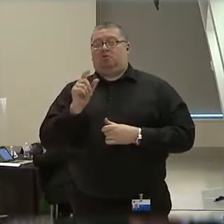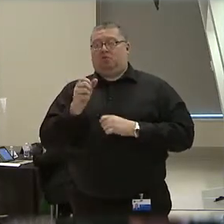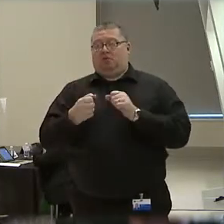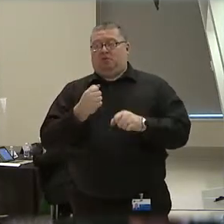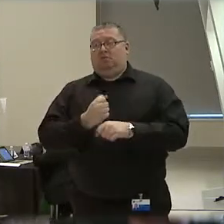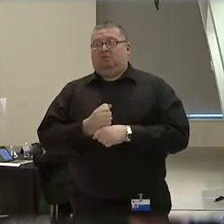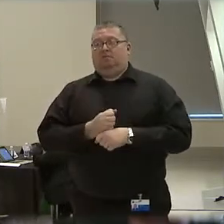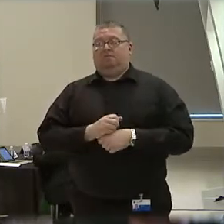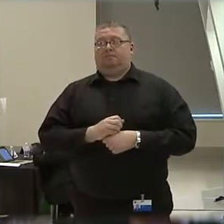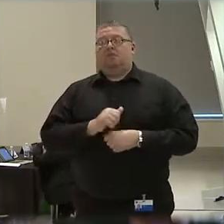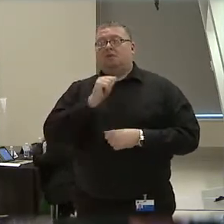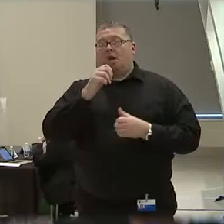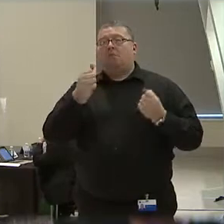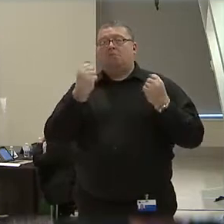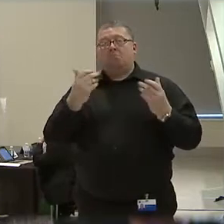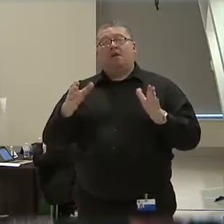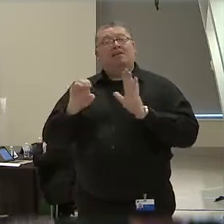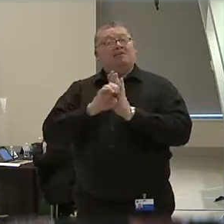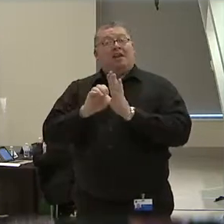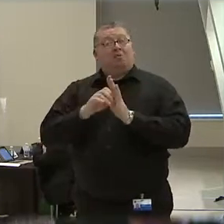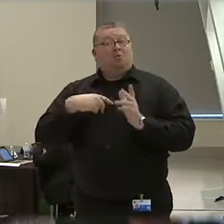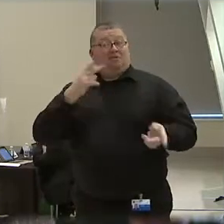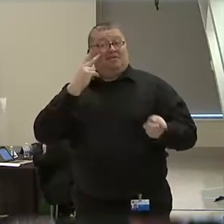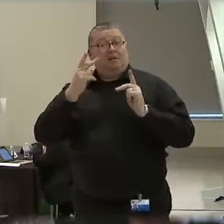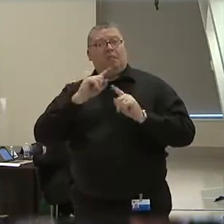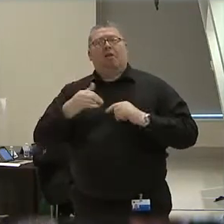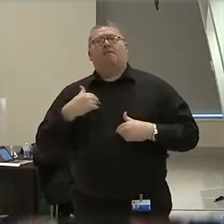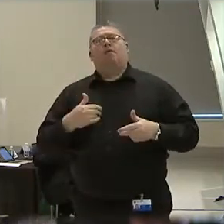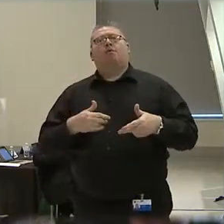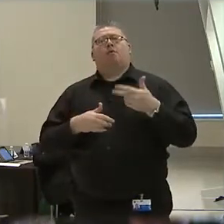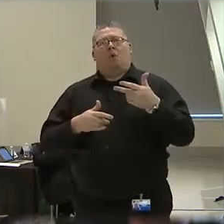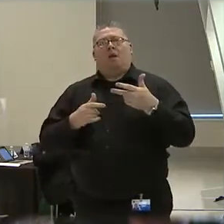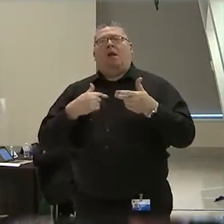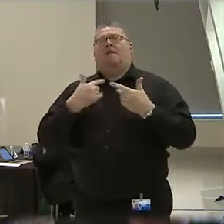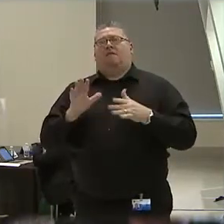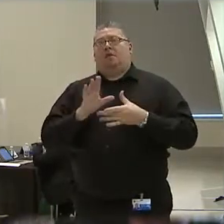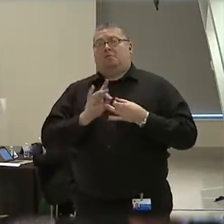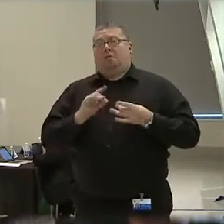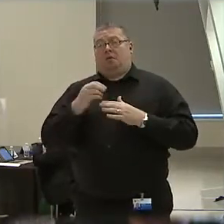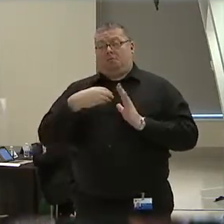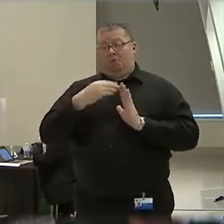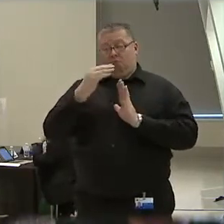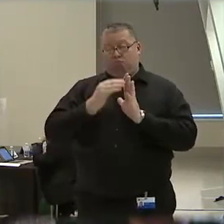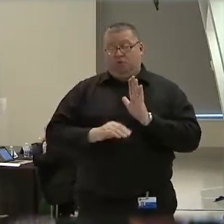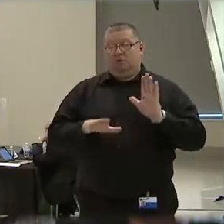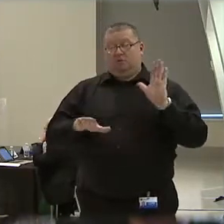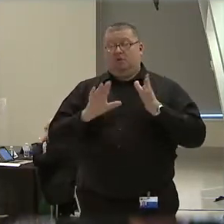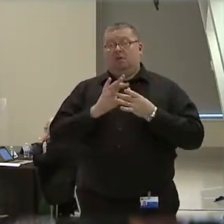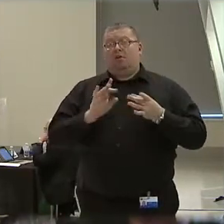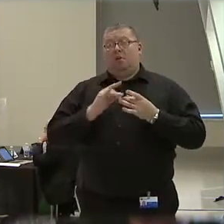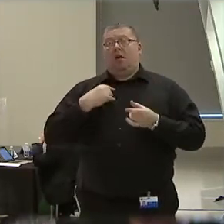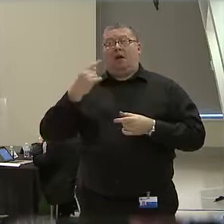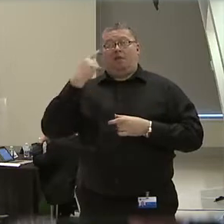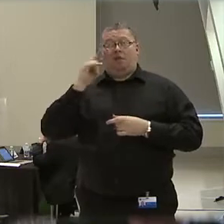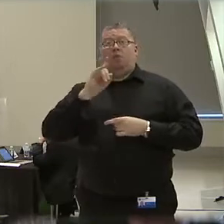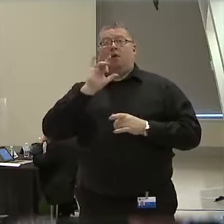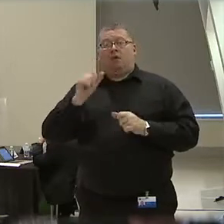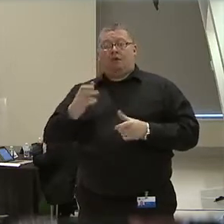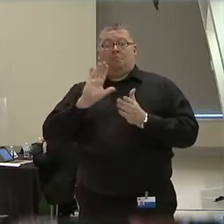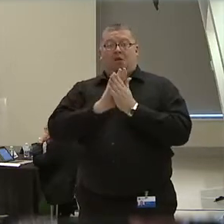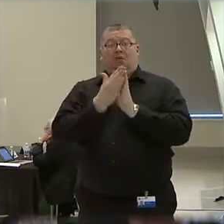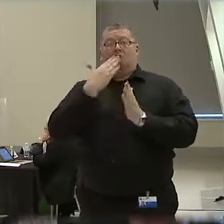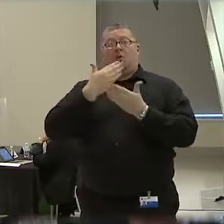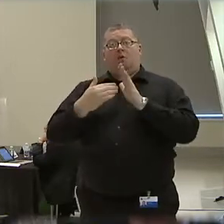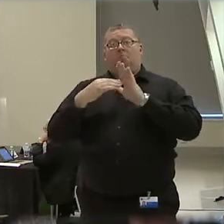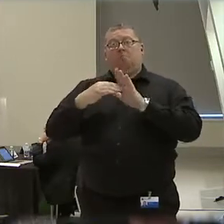There are not very many examples of this, but there are 3 that I mentioned in my written testimony which I think can really be models for how to